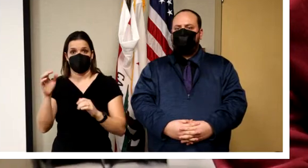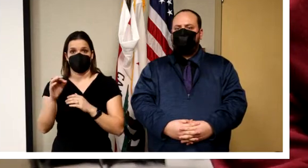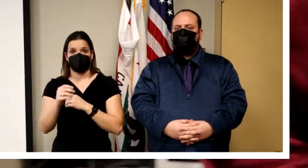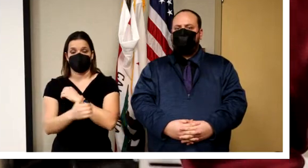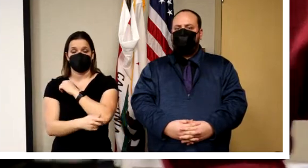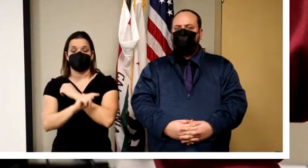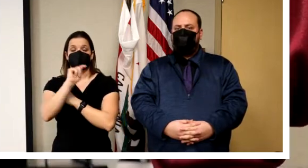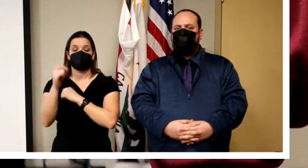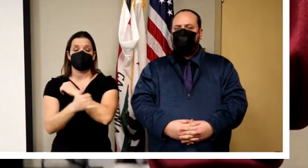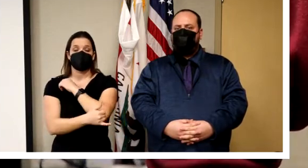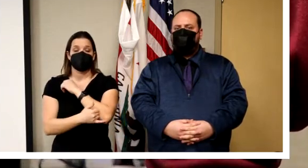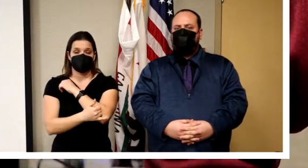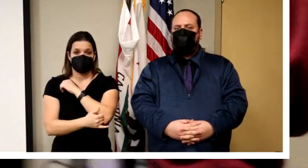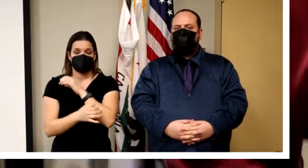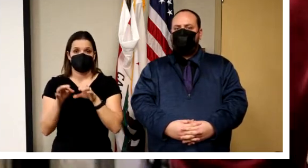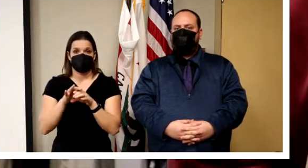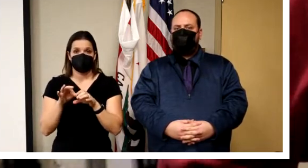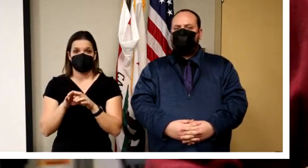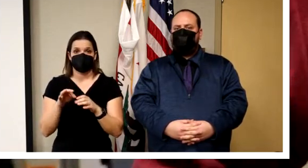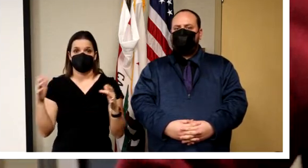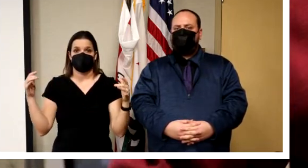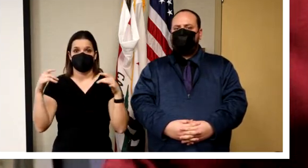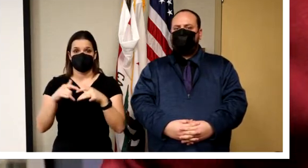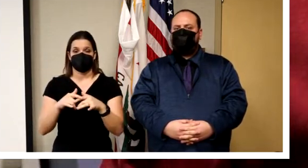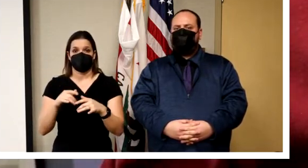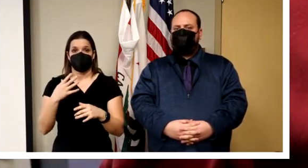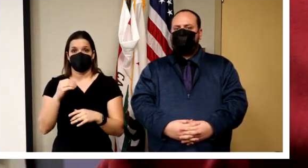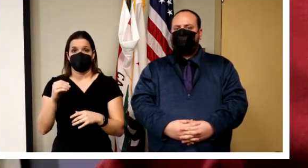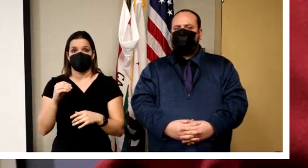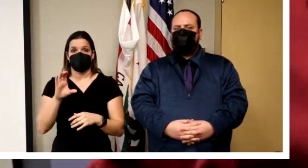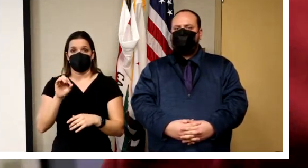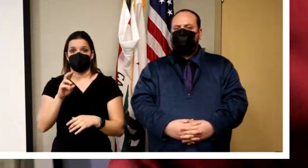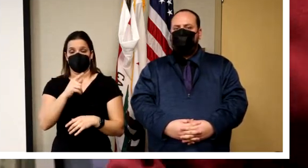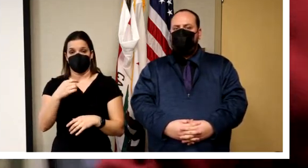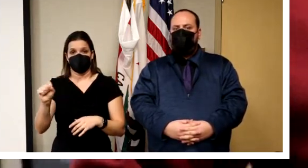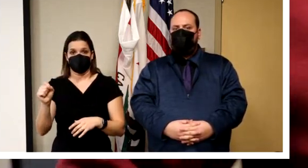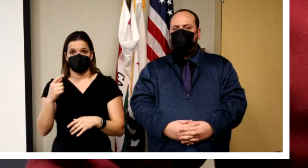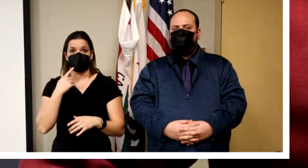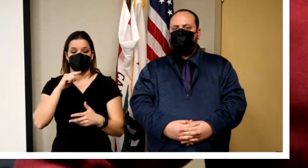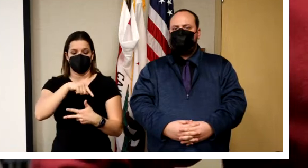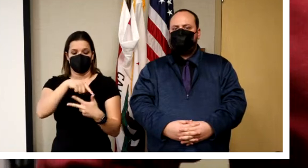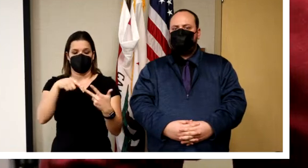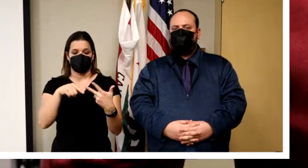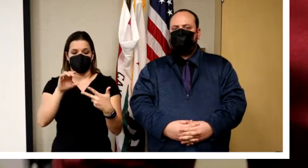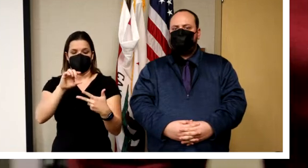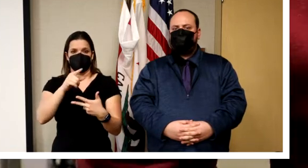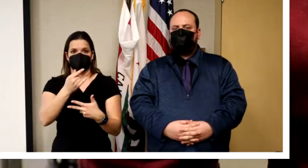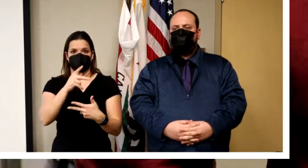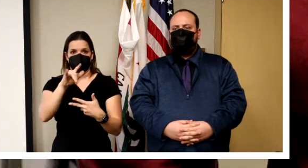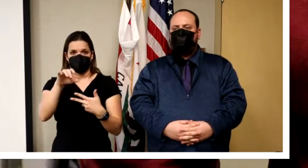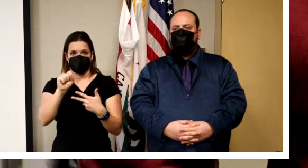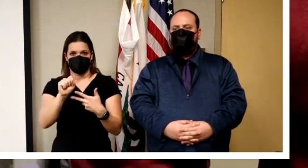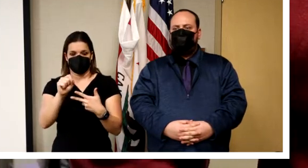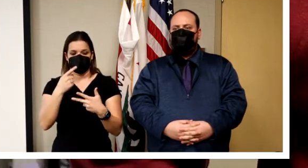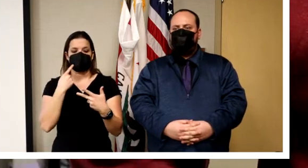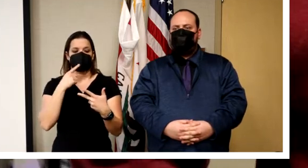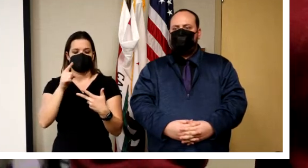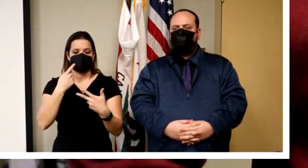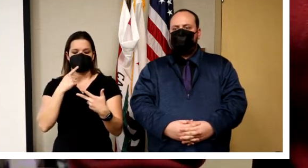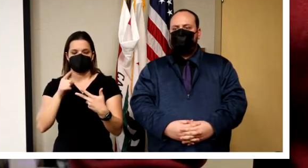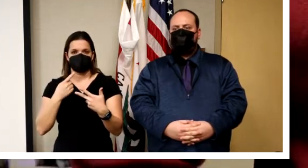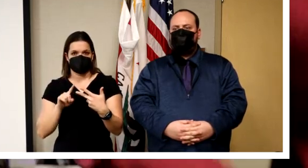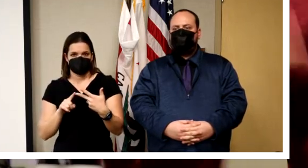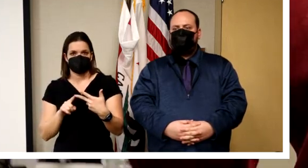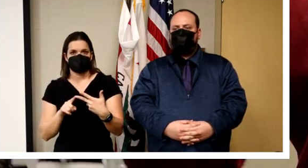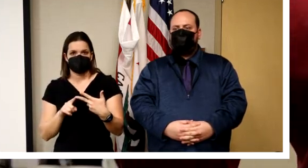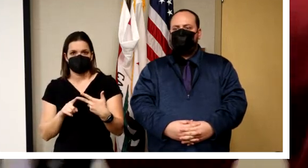both Assembly, Senate, and Congress was an area that it required where all three jingles conditions were met, and I know that. And a lot of